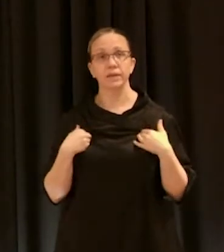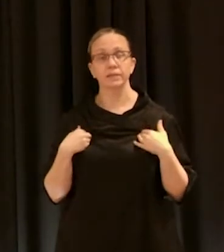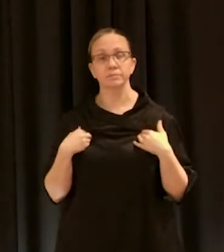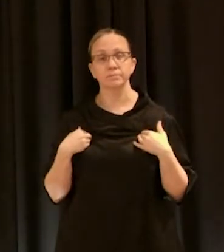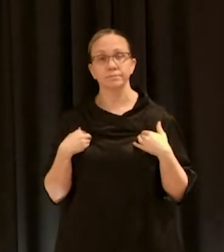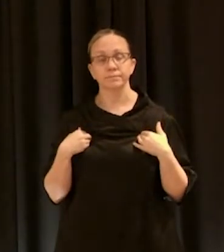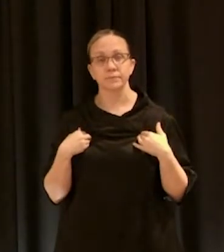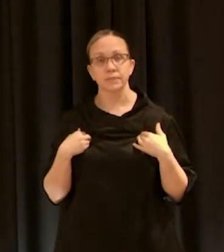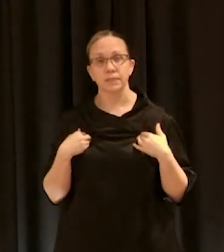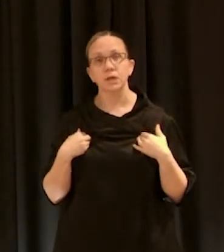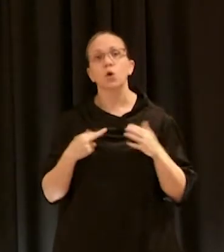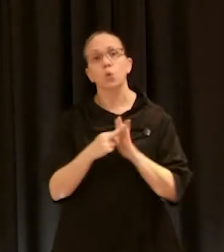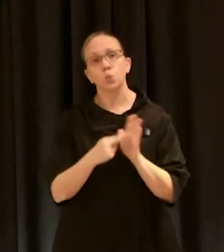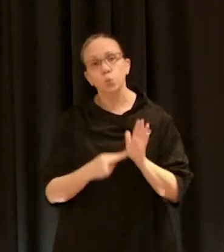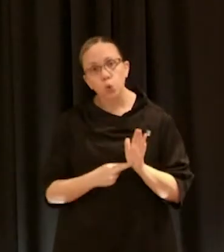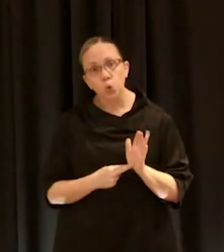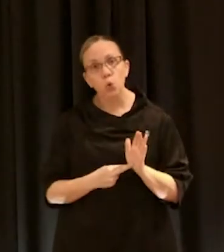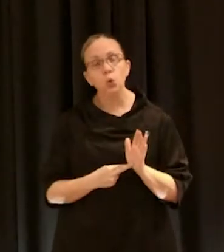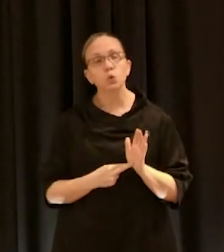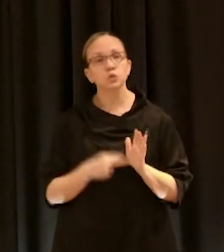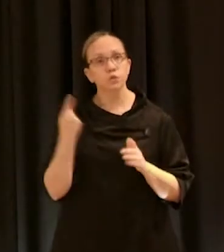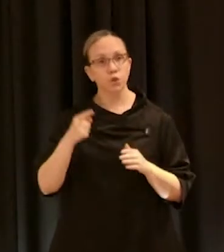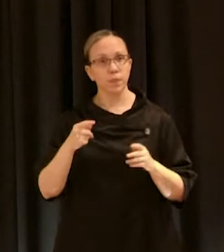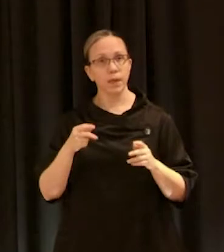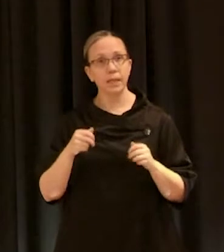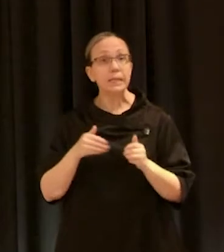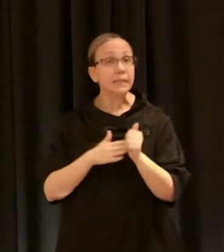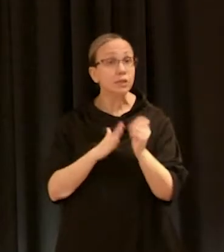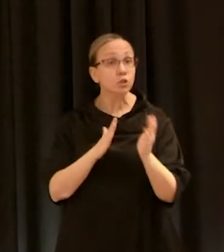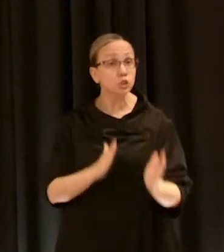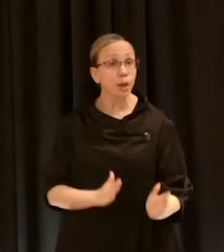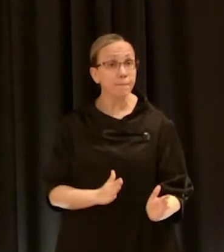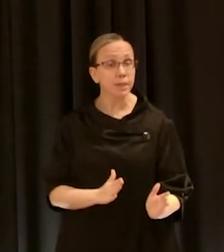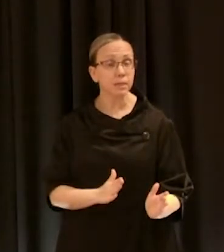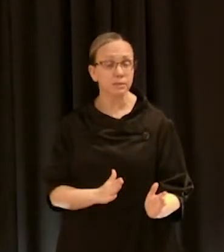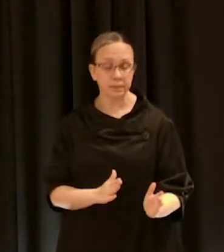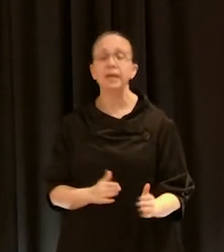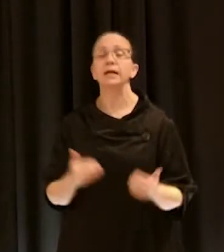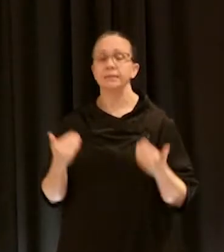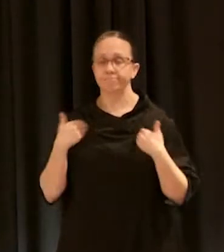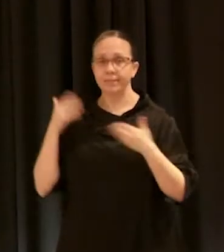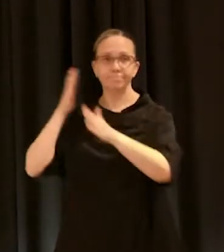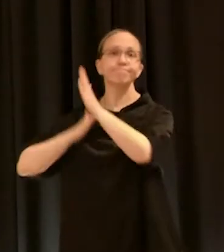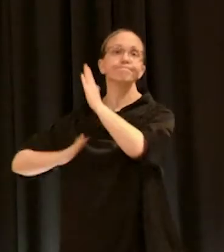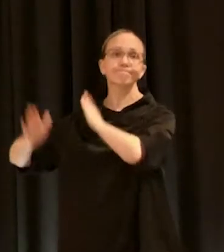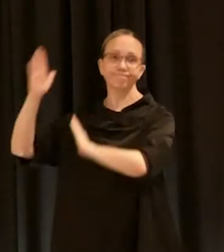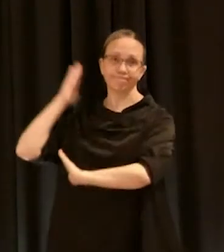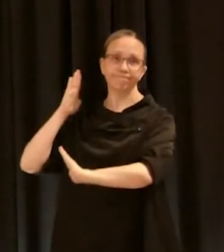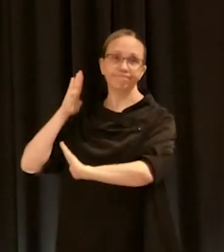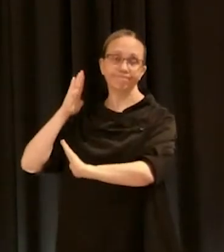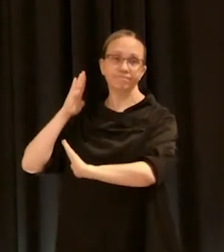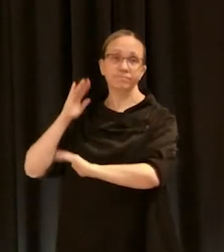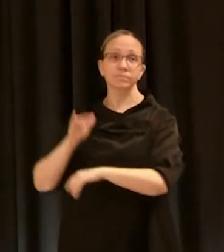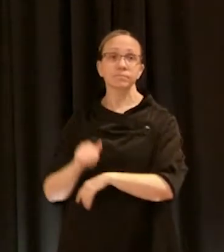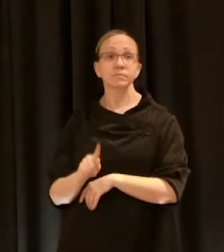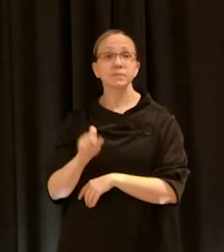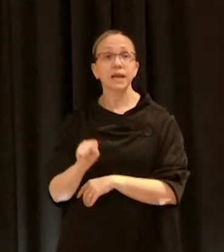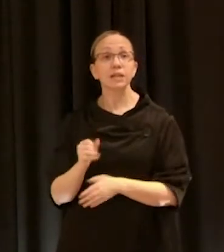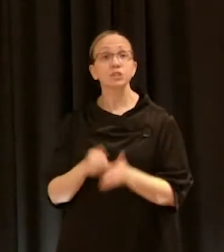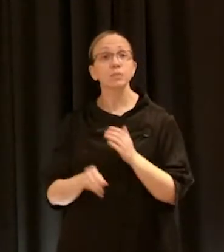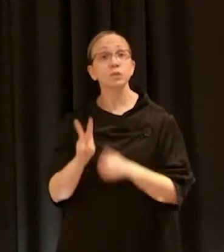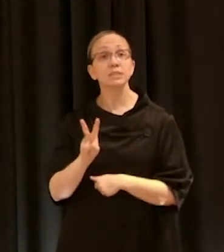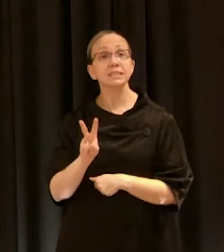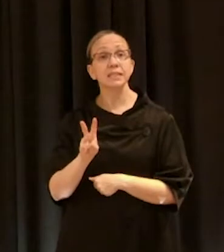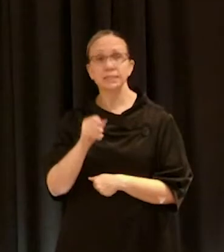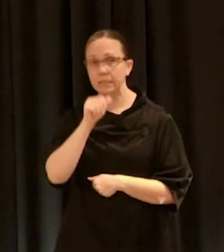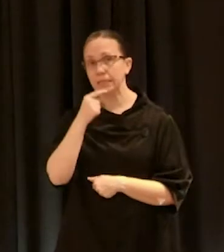platform policies or standards for leadership to live by, they had it from the very beginning. In Acts chapter